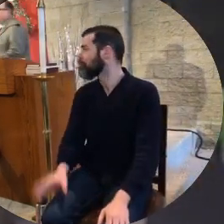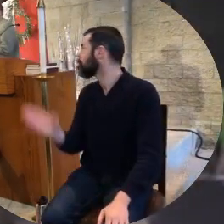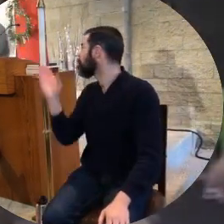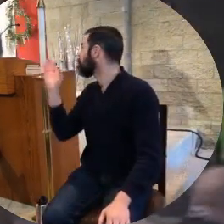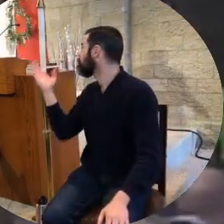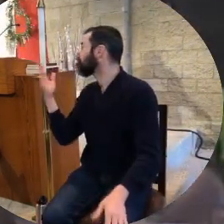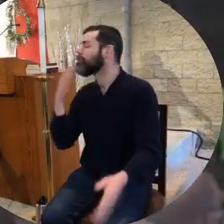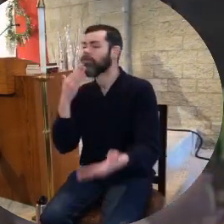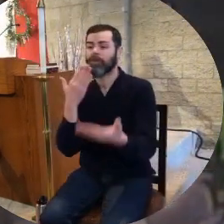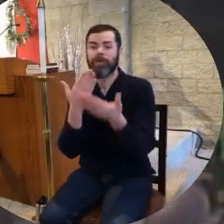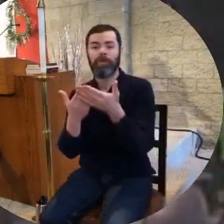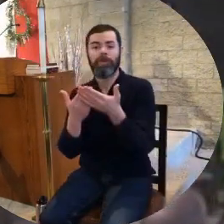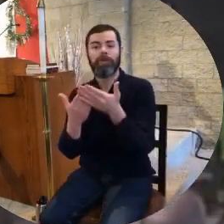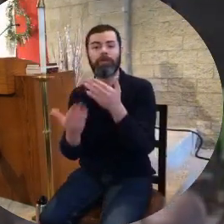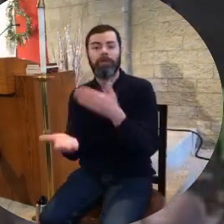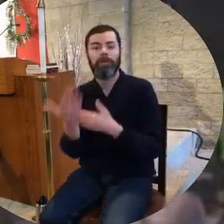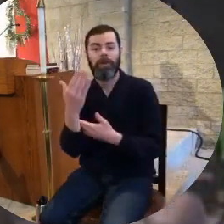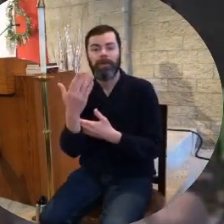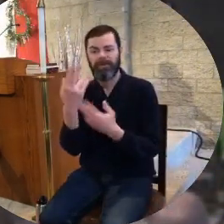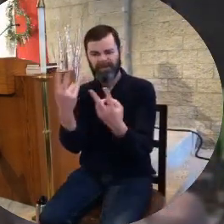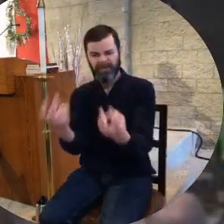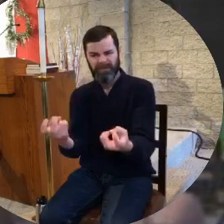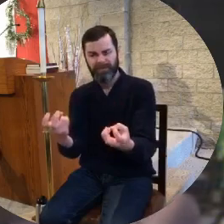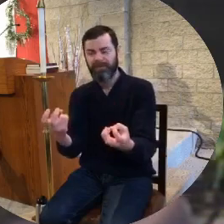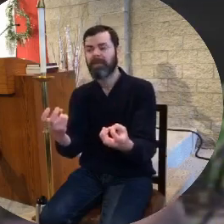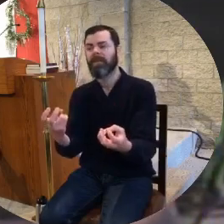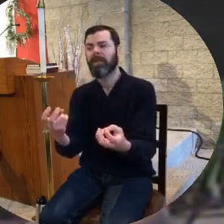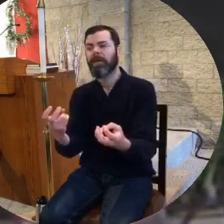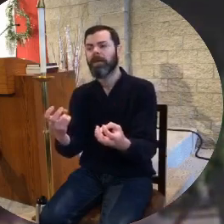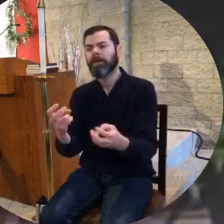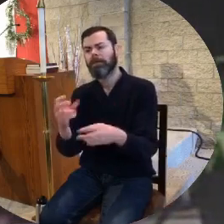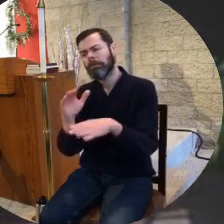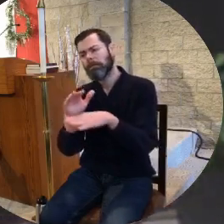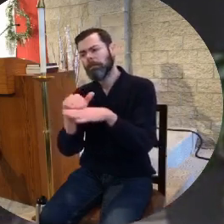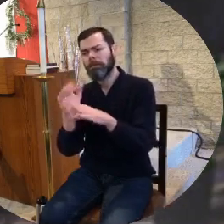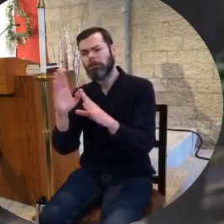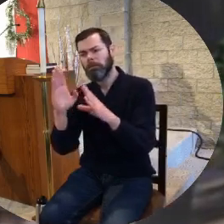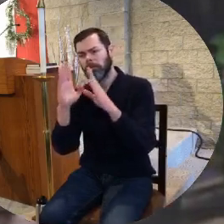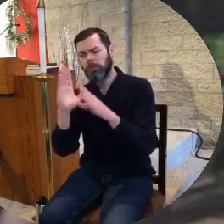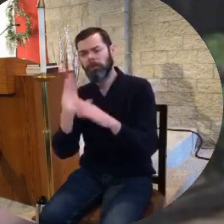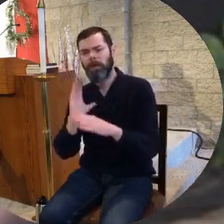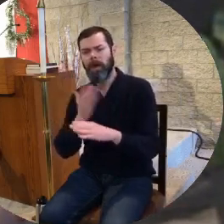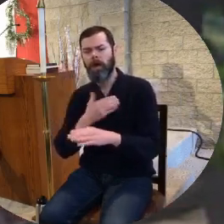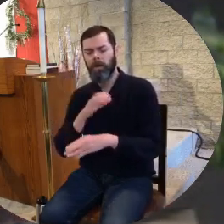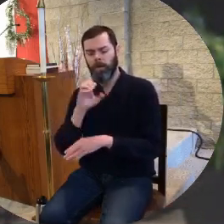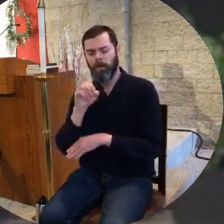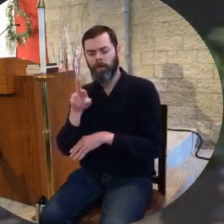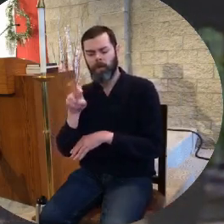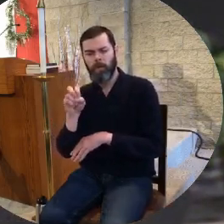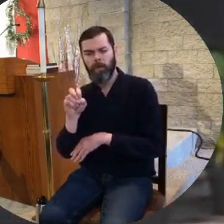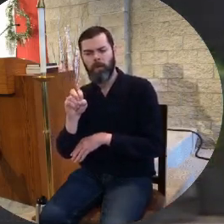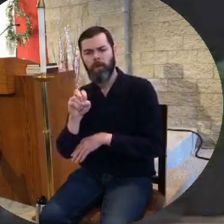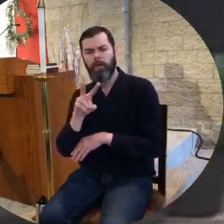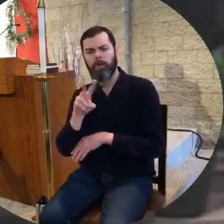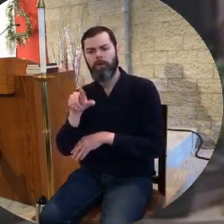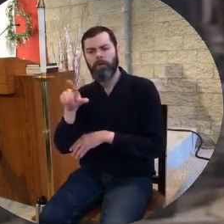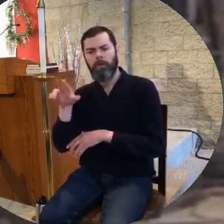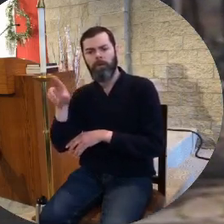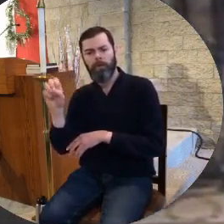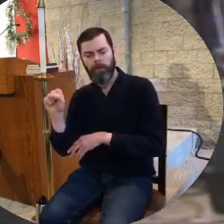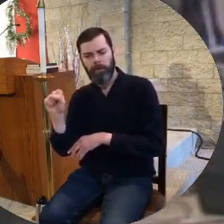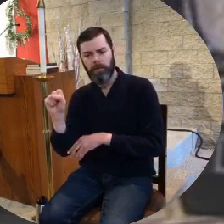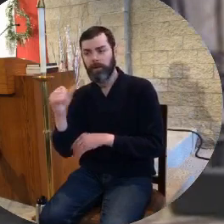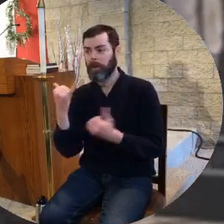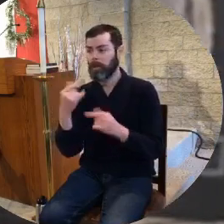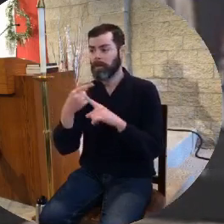And please be seated. Let me call your attention to our core values in your order of service. The value that we are honoring